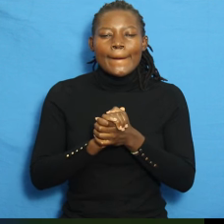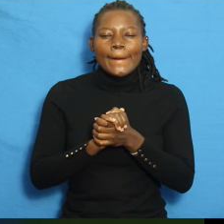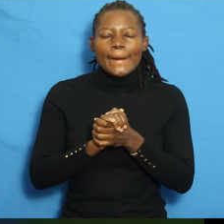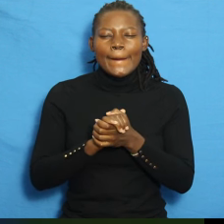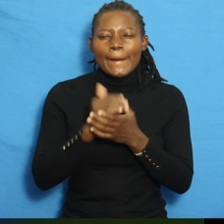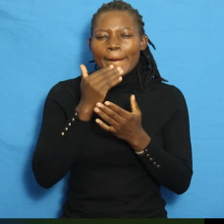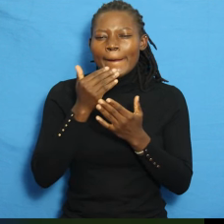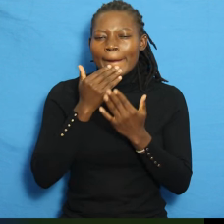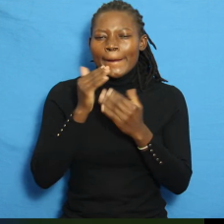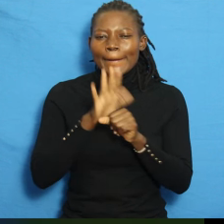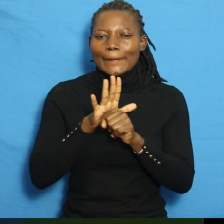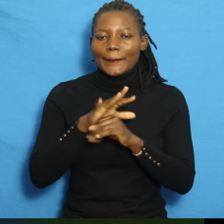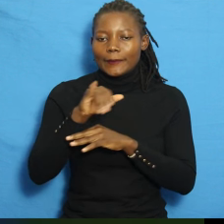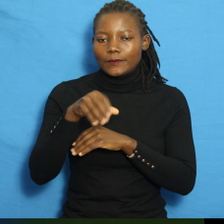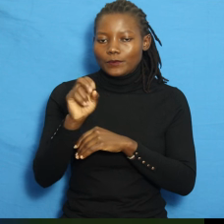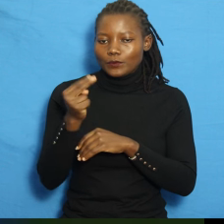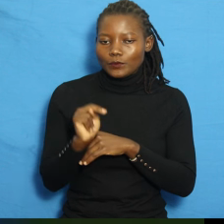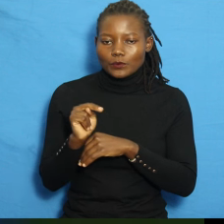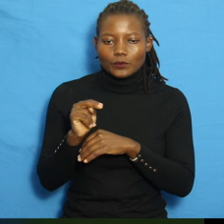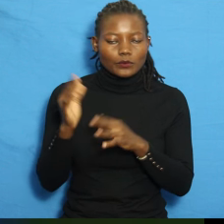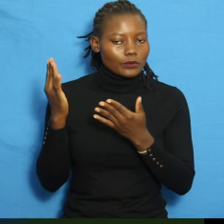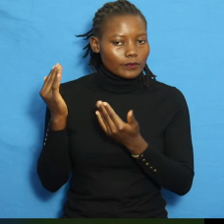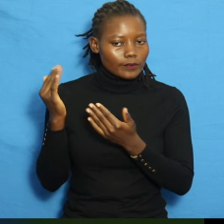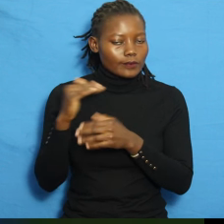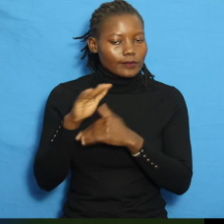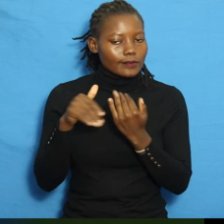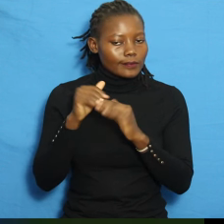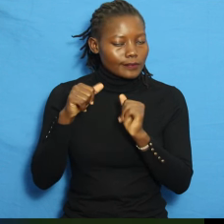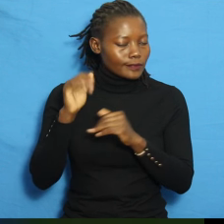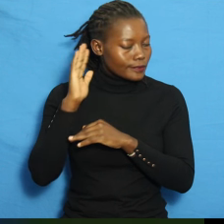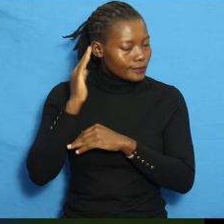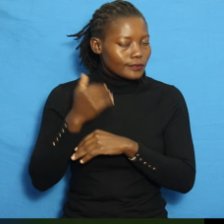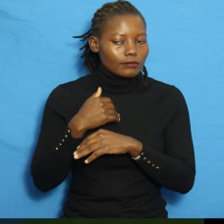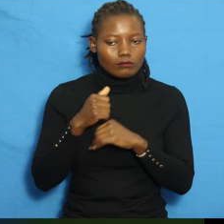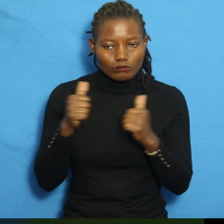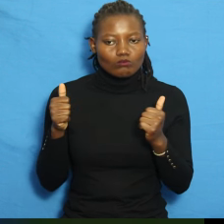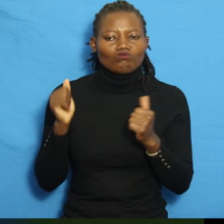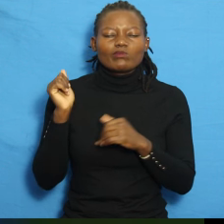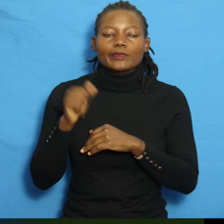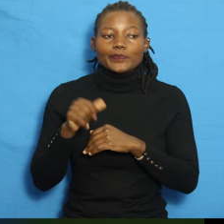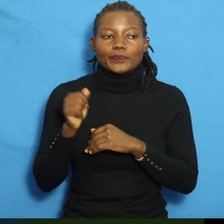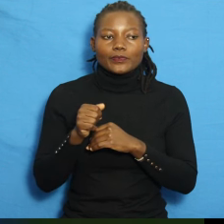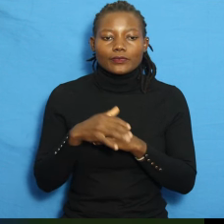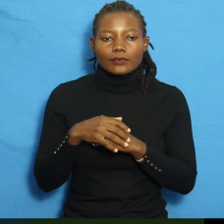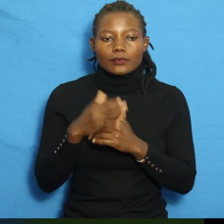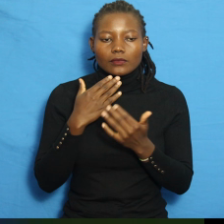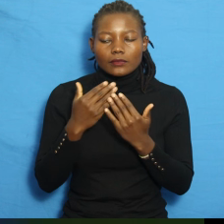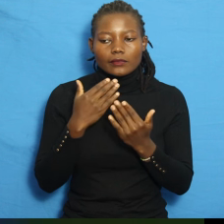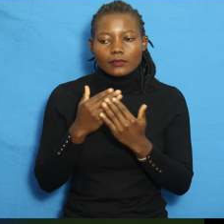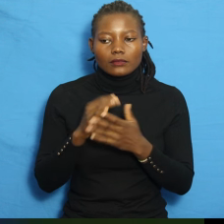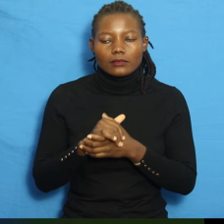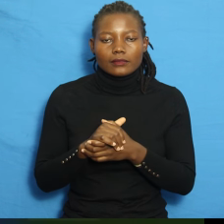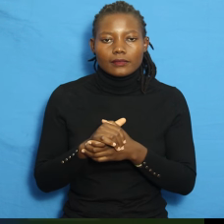Yeah, thank you very much, John. I hope I can be heard. Sometimes it's good Sure, to we test. can hear you. Yeah, thank you. Let